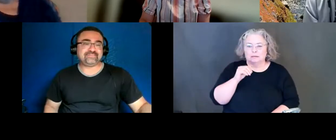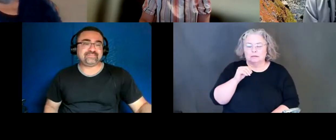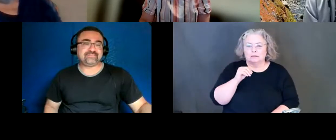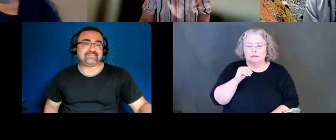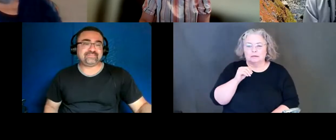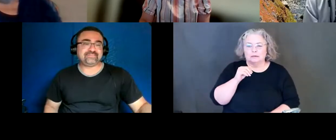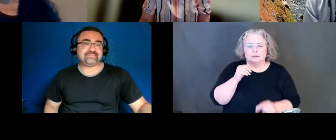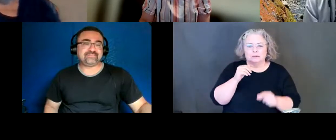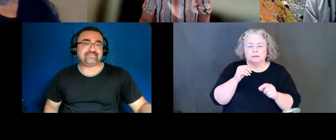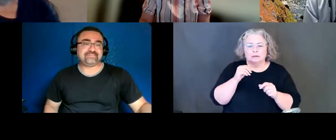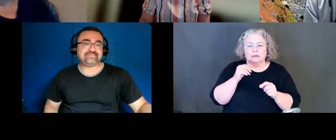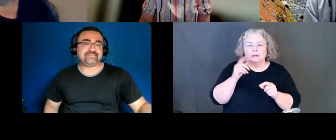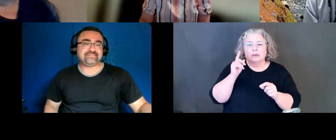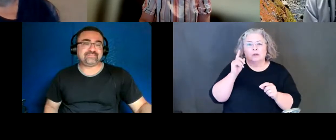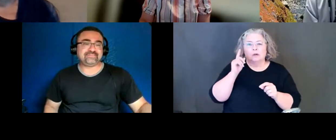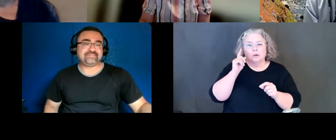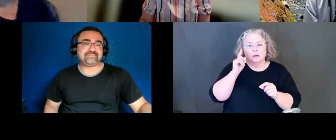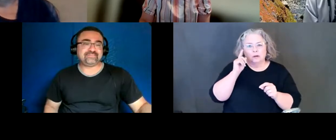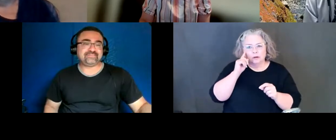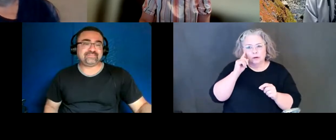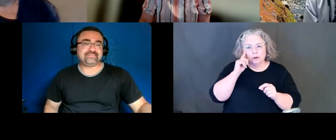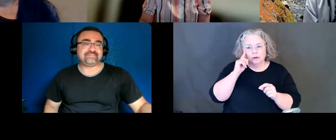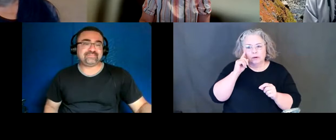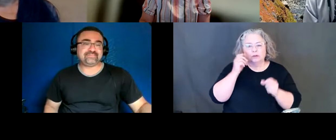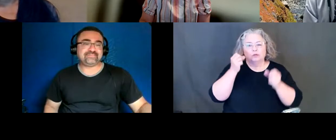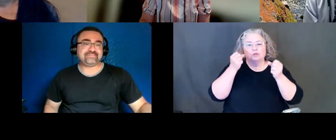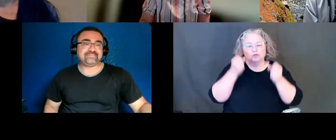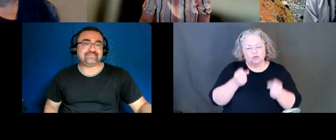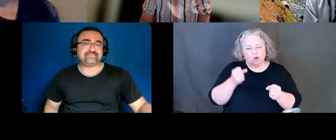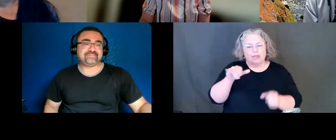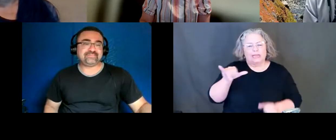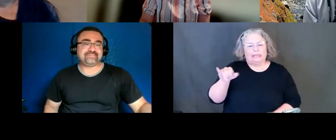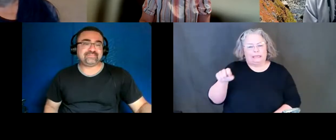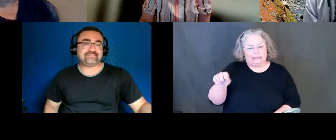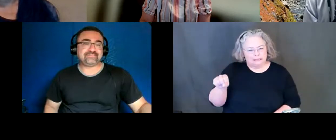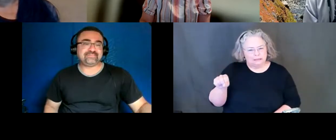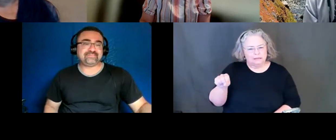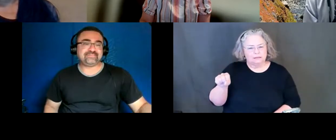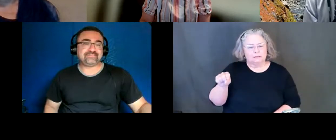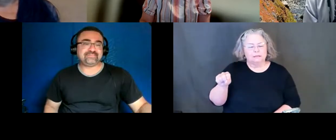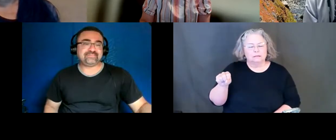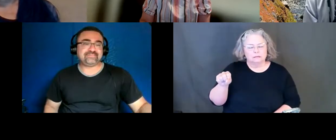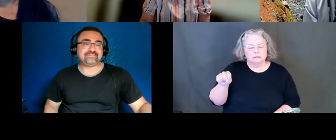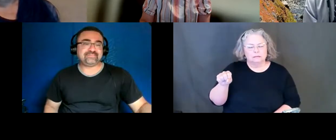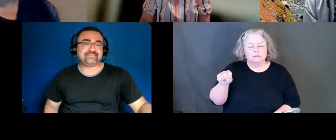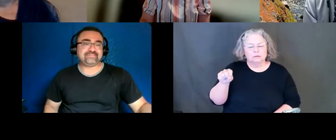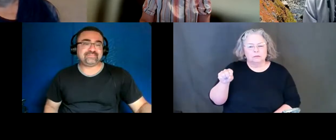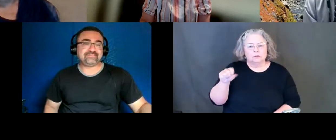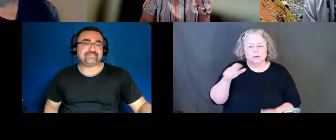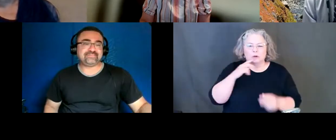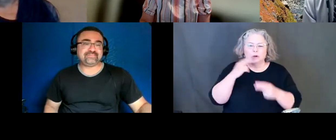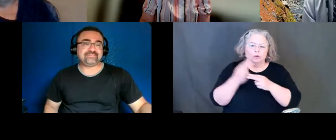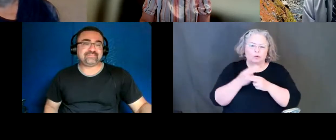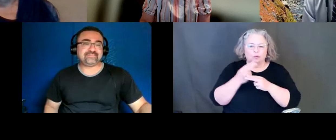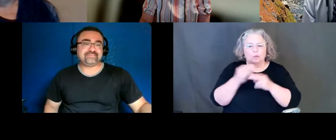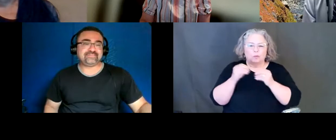I can't. I think this is probably a strong yes too. I use a lot more words